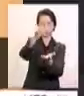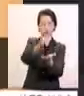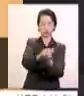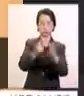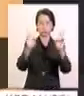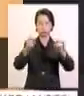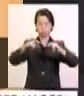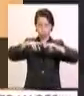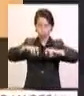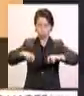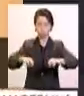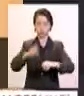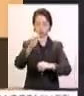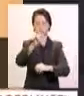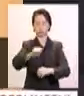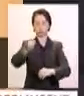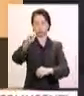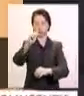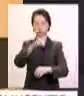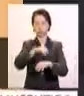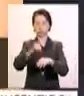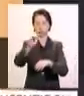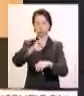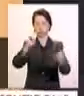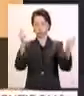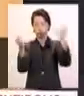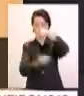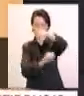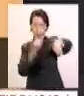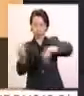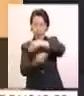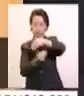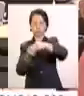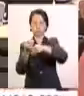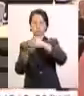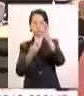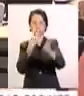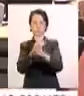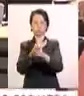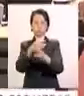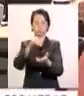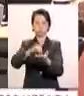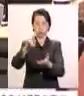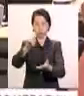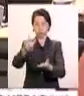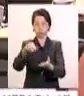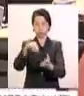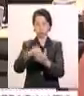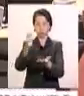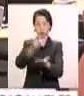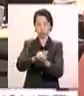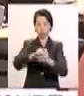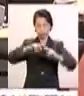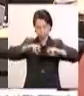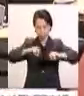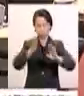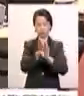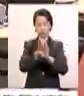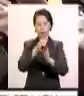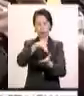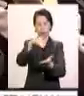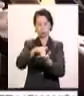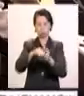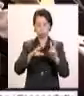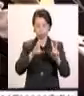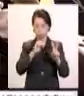bertajuk Resurgent East Asia, Navigation a Changing World di Ibu Negara. Dalam laporan berkenaan, kajian Bank Pusat itu mendapati sejak